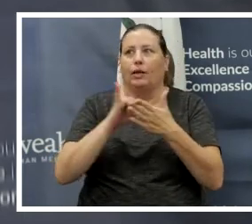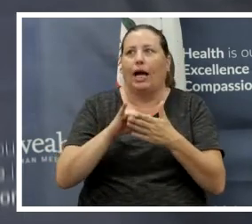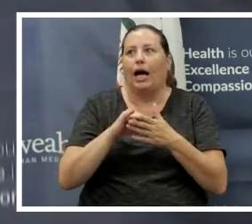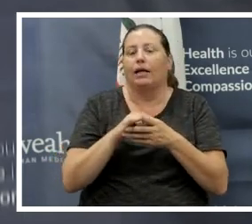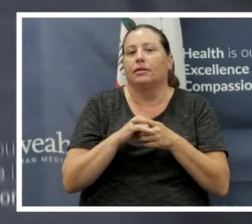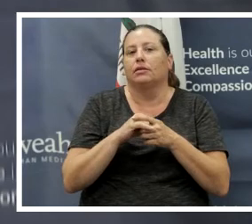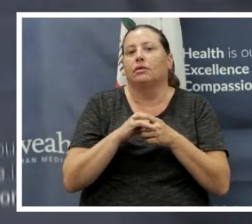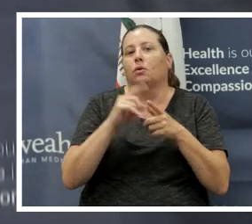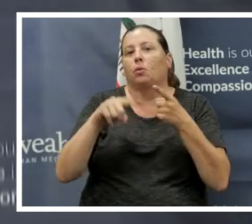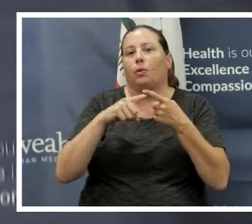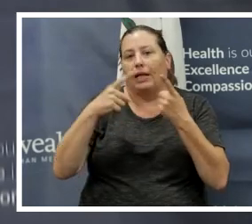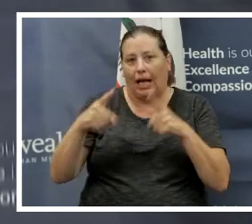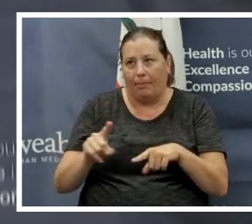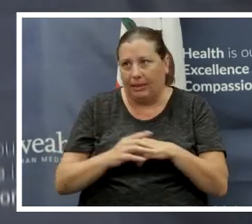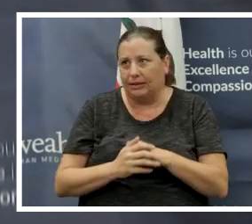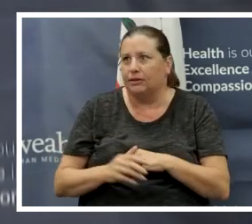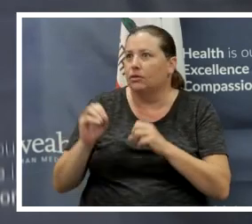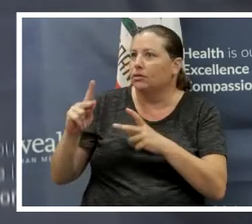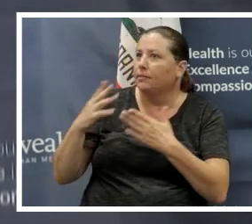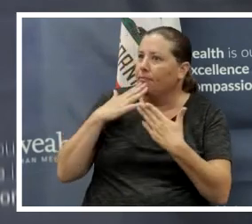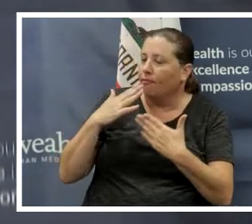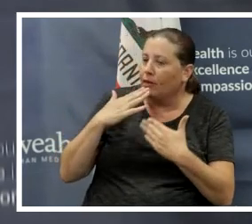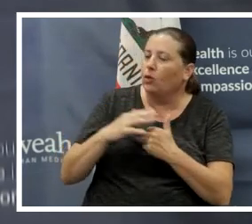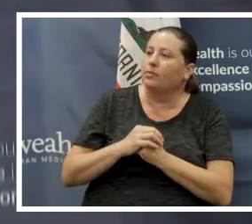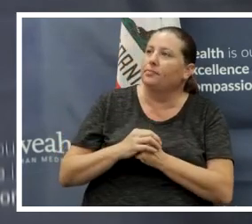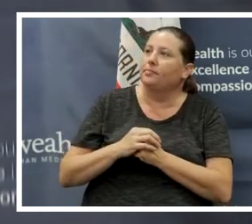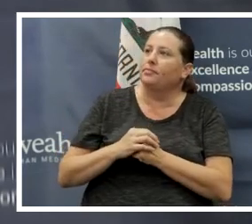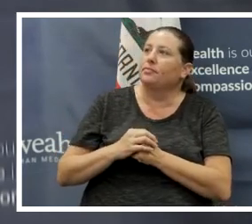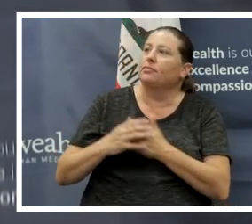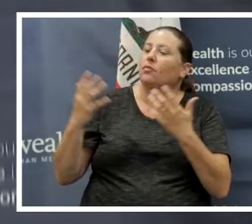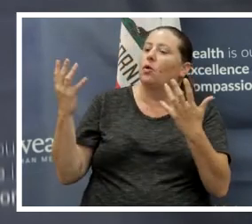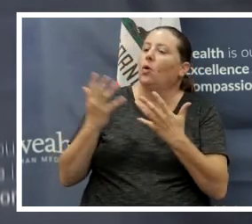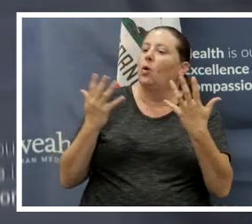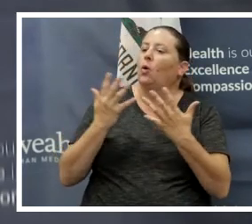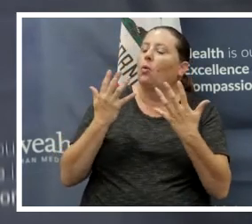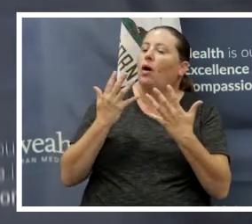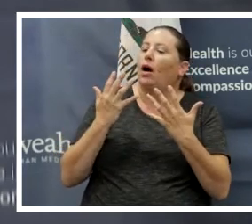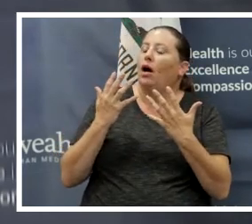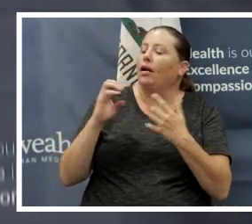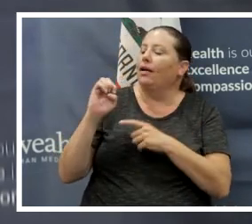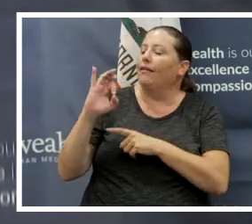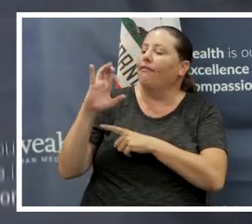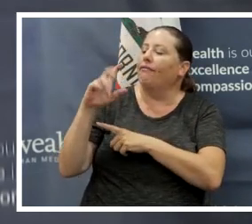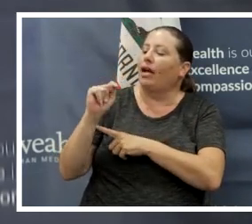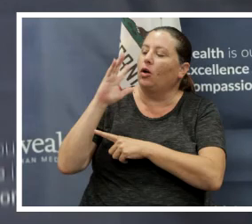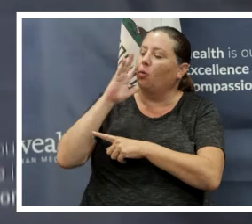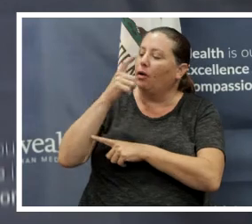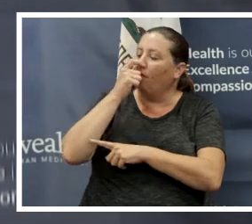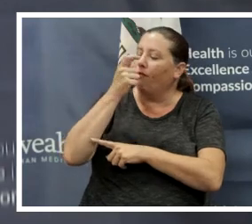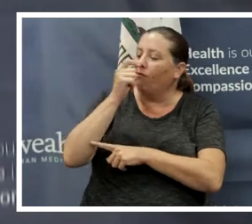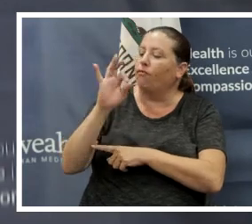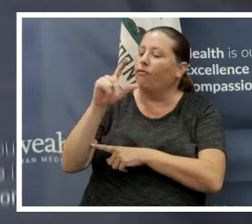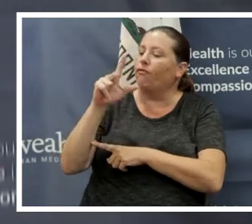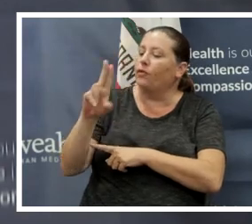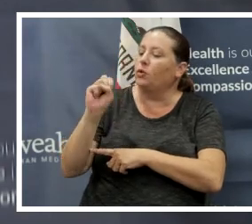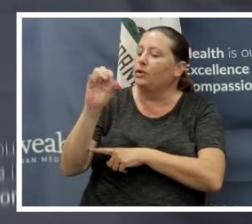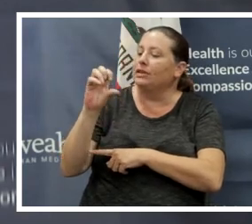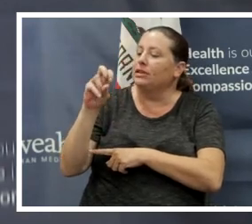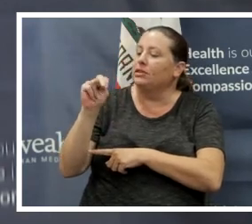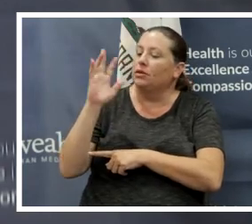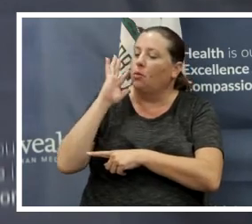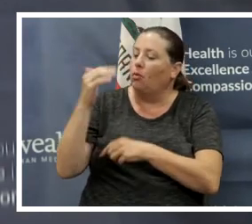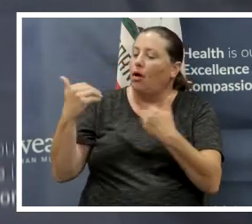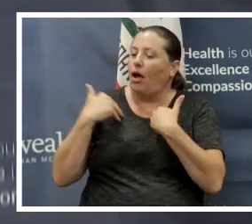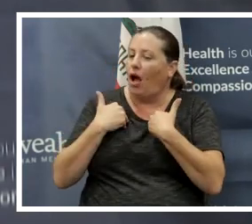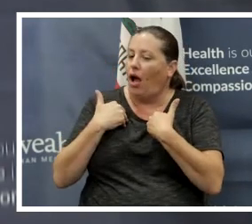happens. Okay, thank you. So what effect will the flu and cold season have? And do you have a prediction on how bad the flu season is going to be